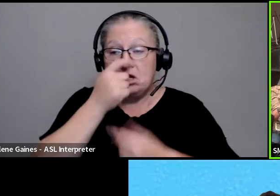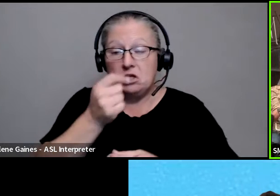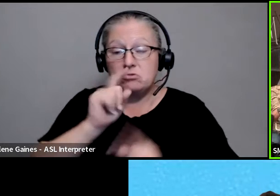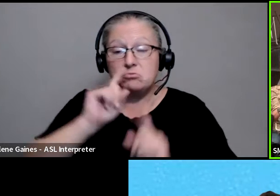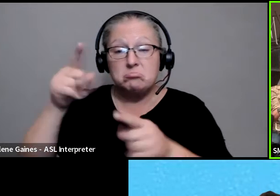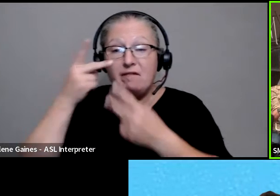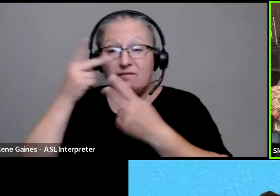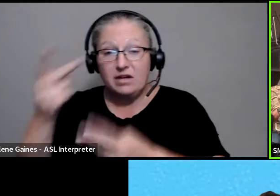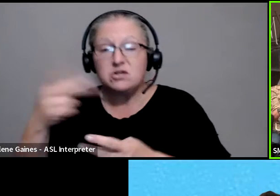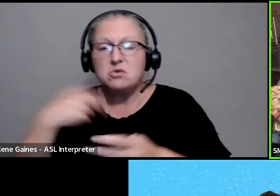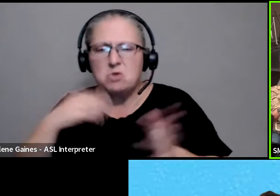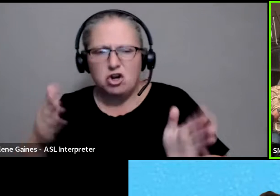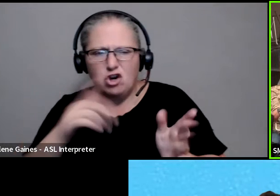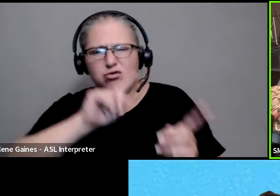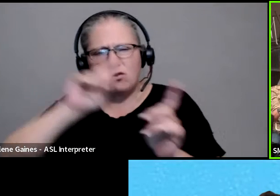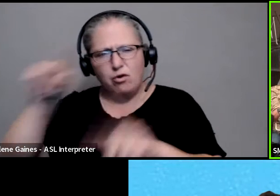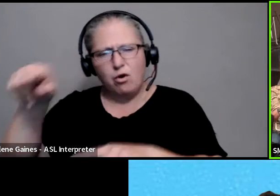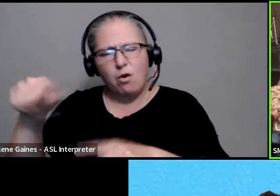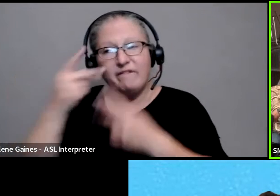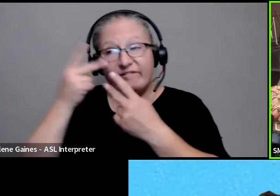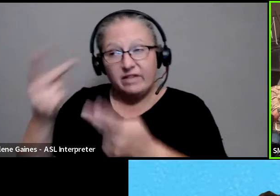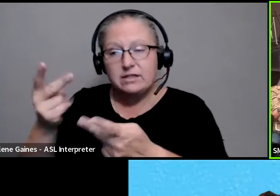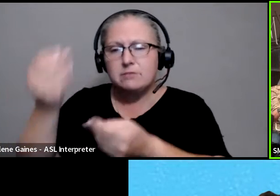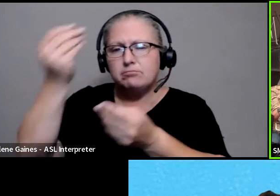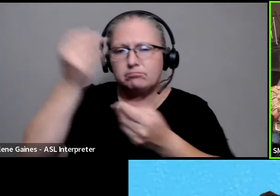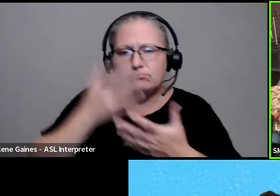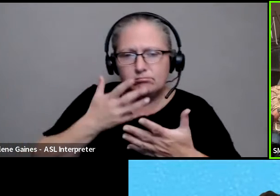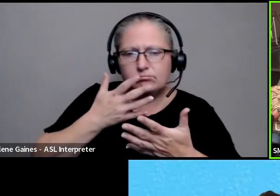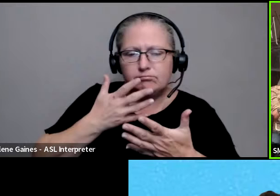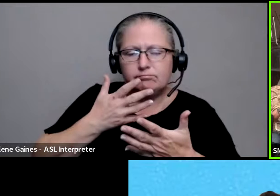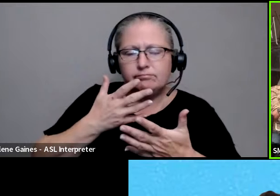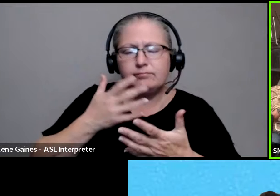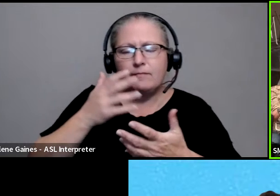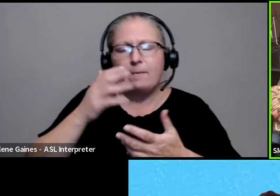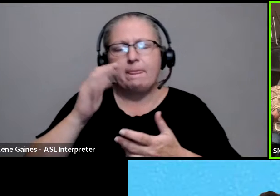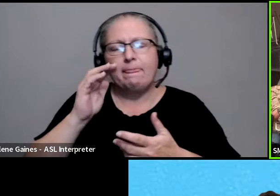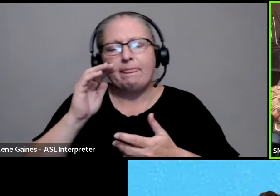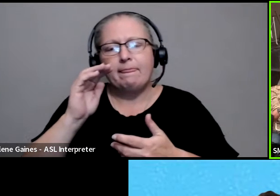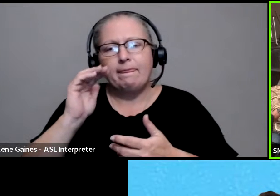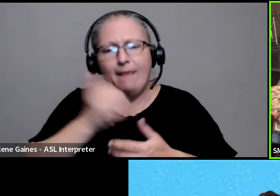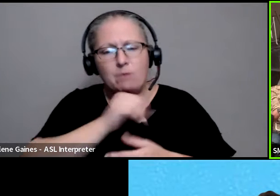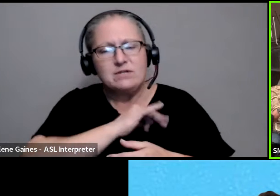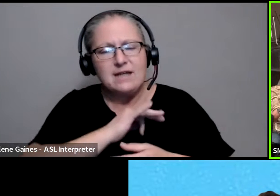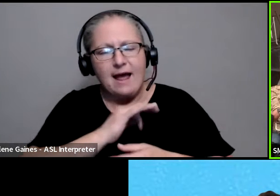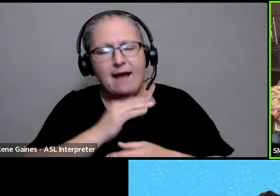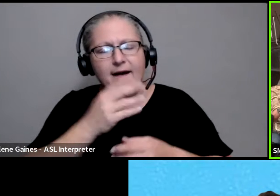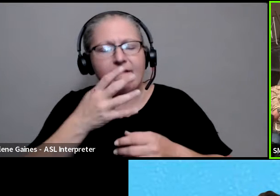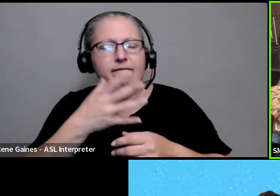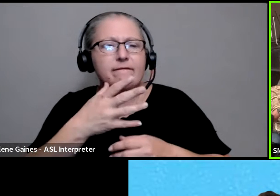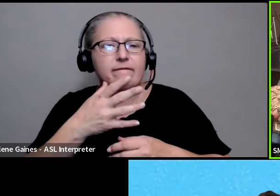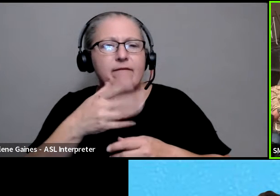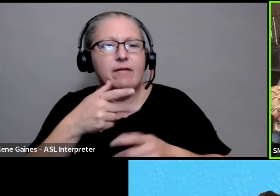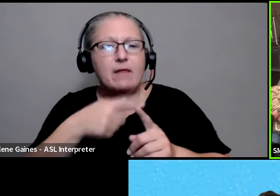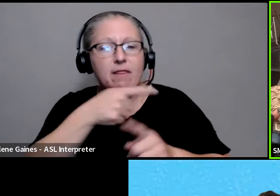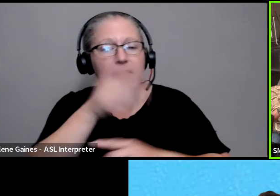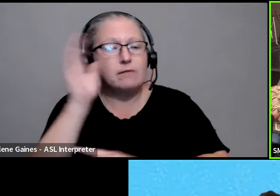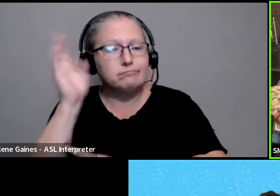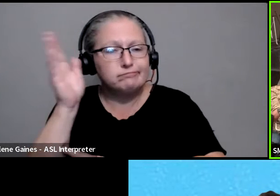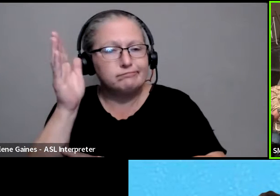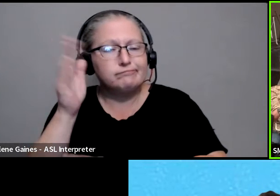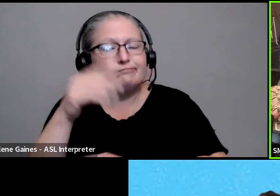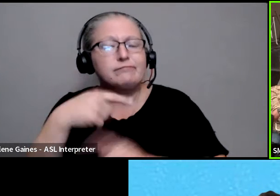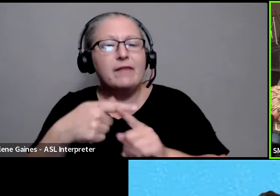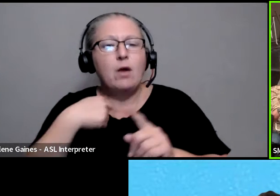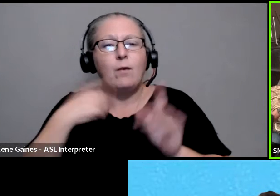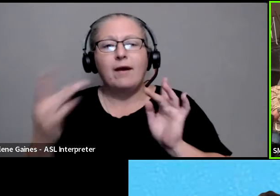we encouraged them to visit and bring back information to our staff. So they presented it. We reached out